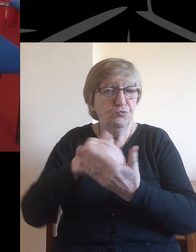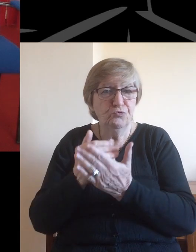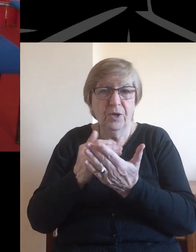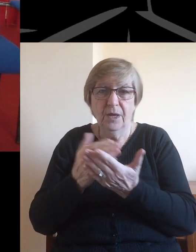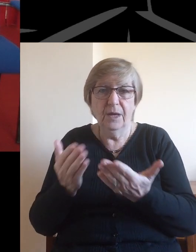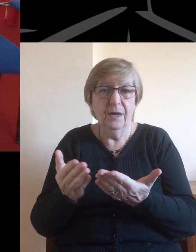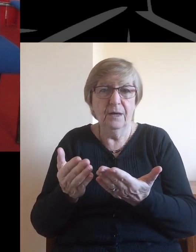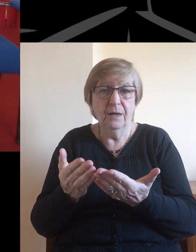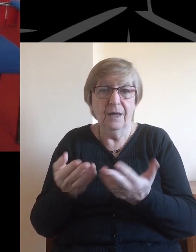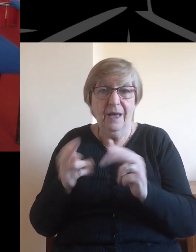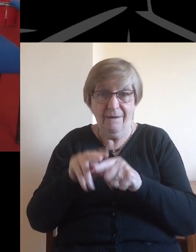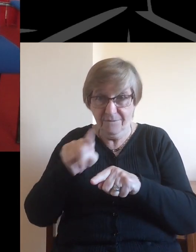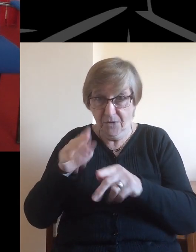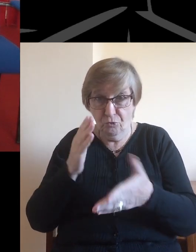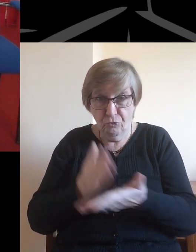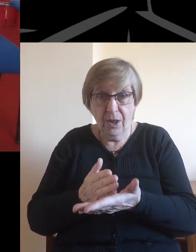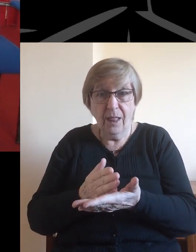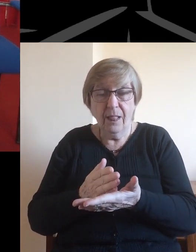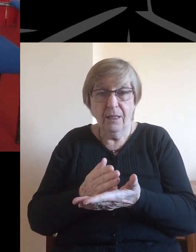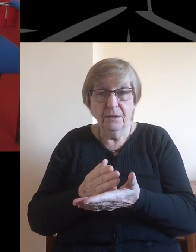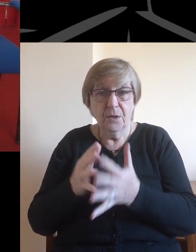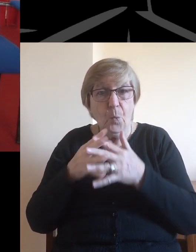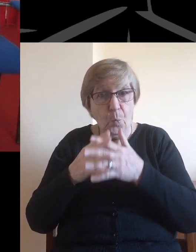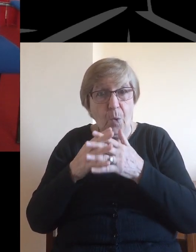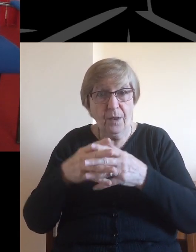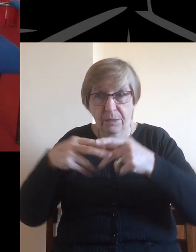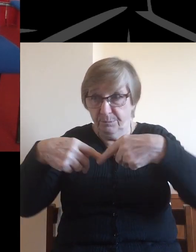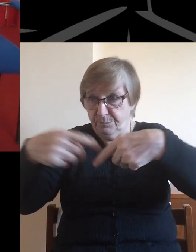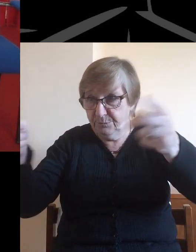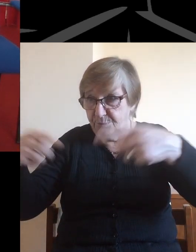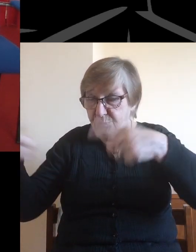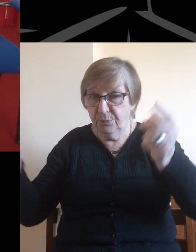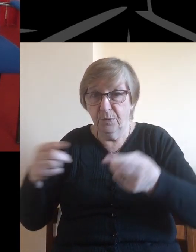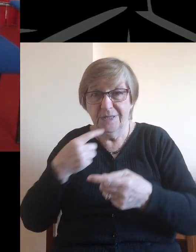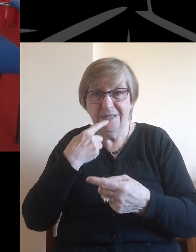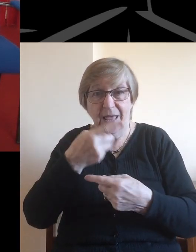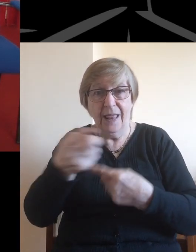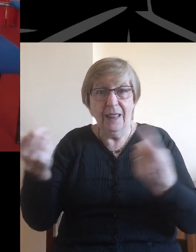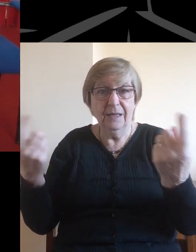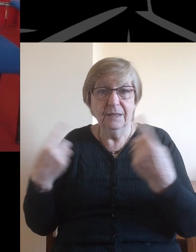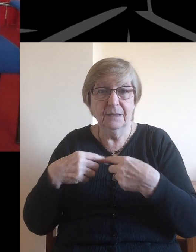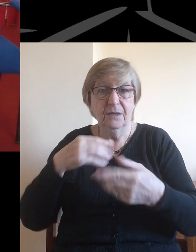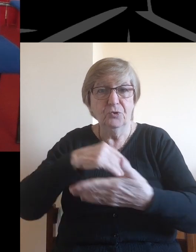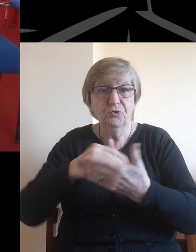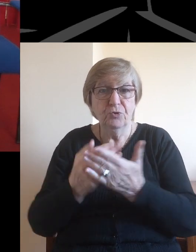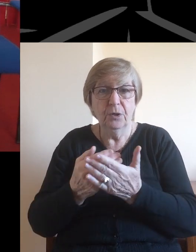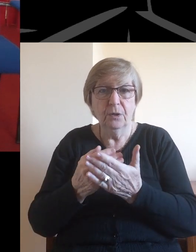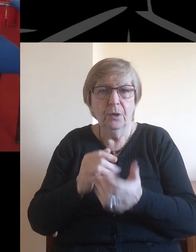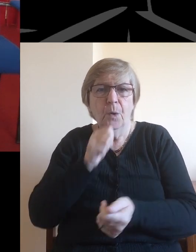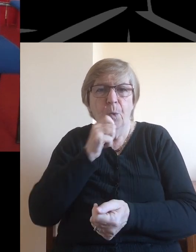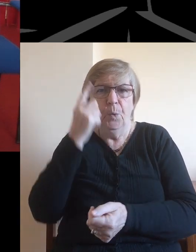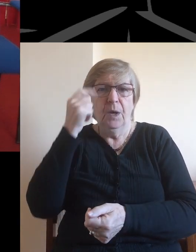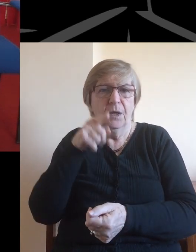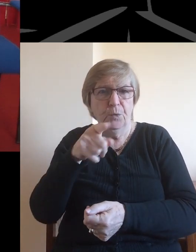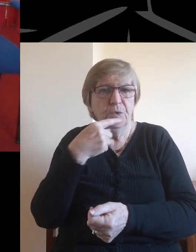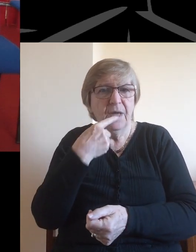If that is real, surely that is worth sharing. So who could you